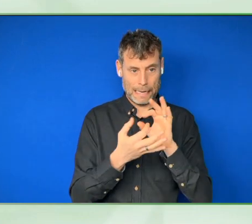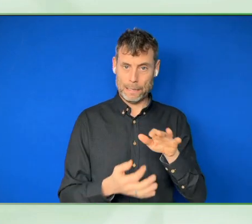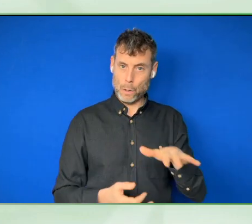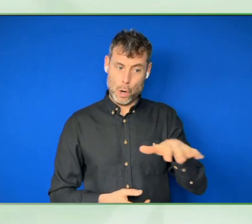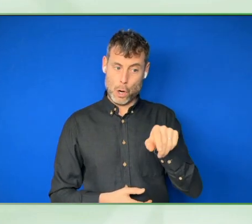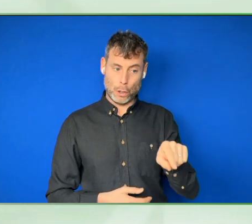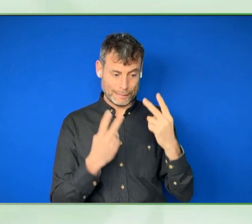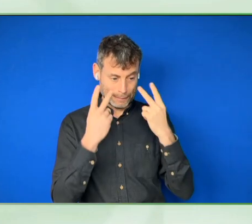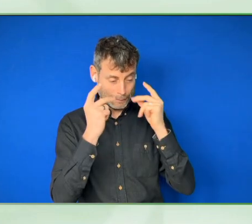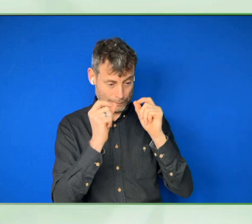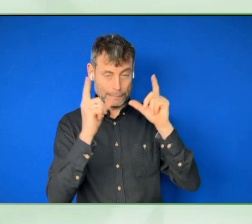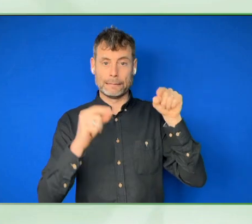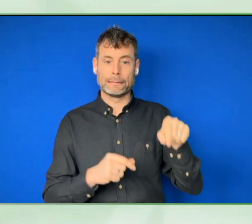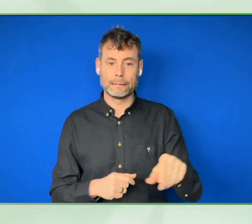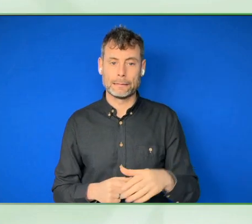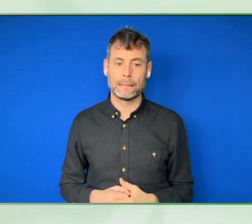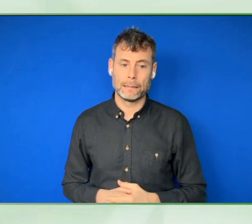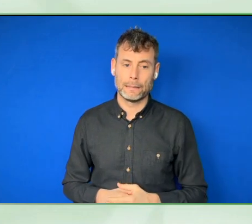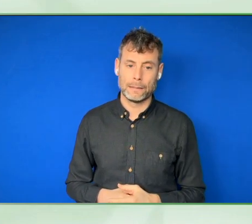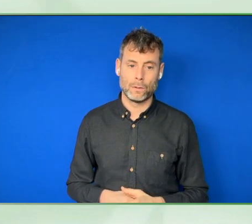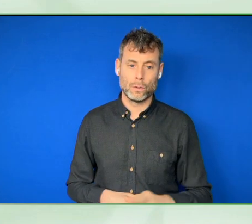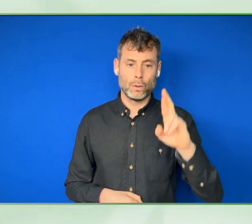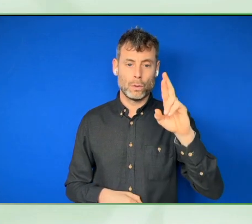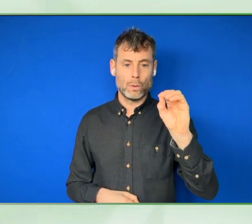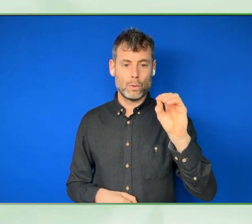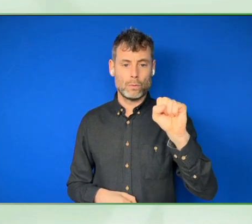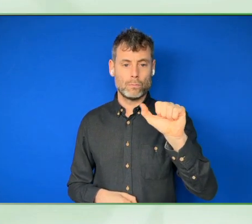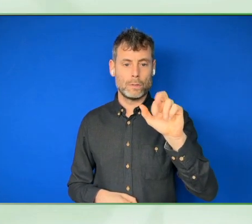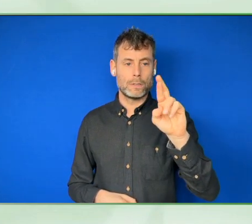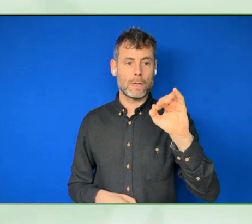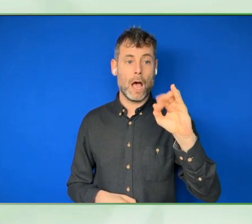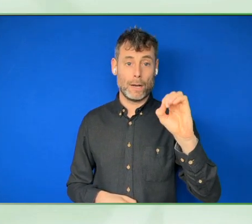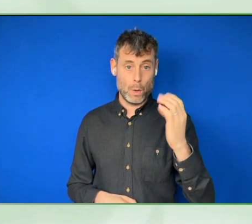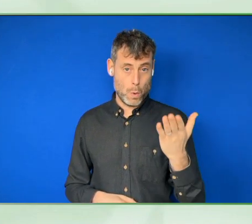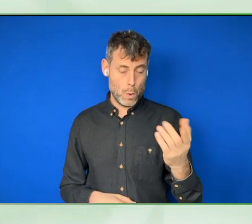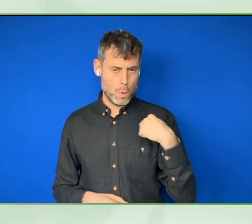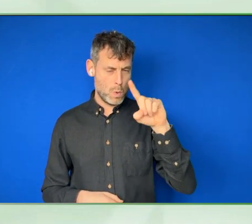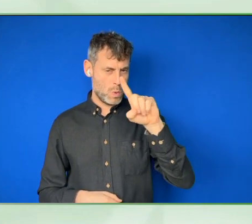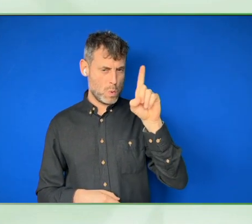in the room wondering, how might they go about leveraging